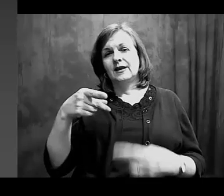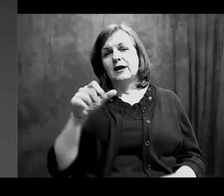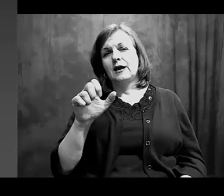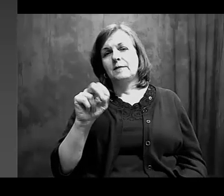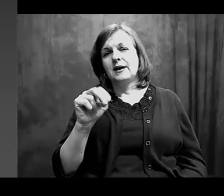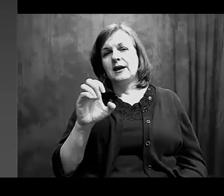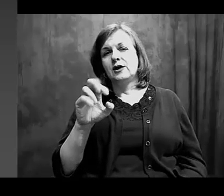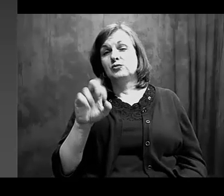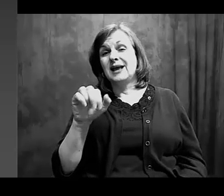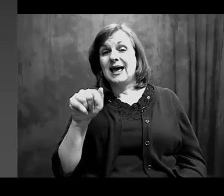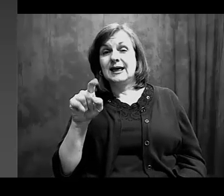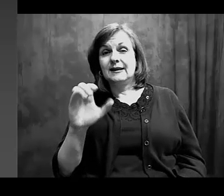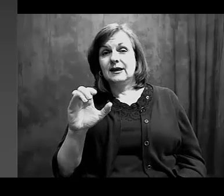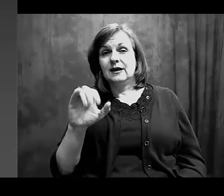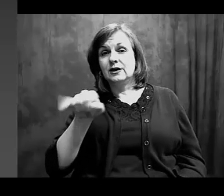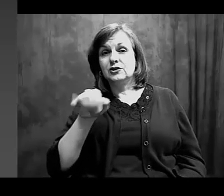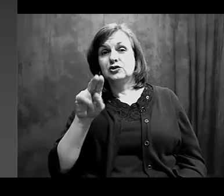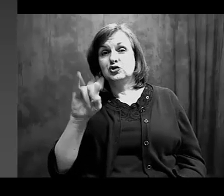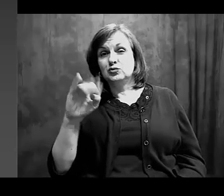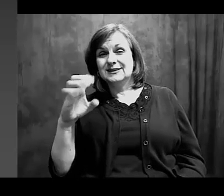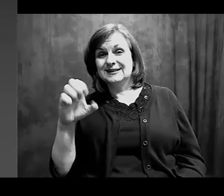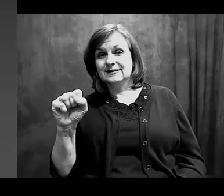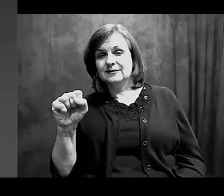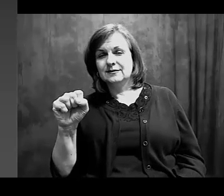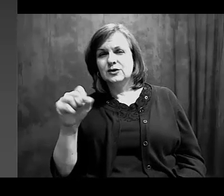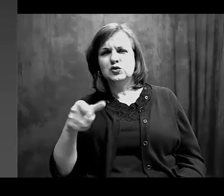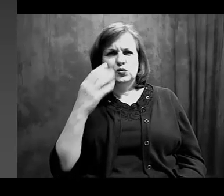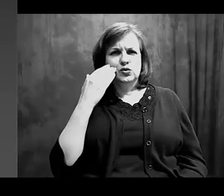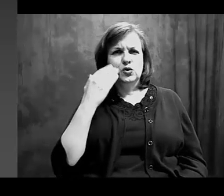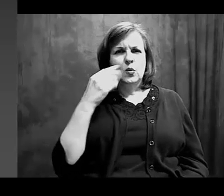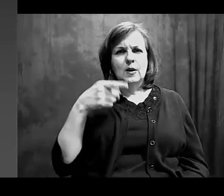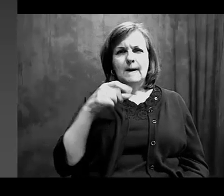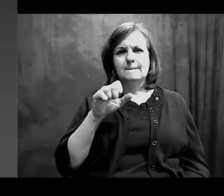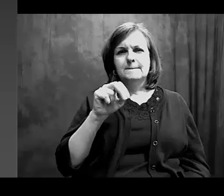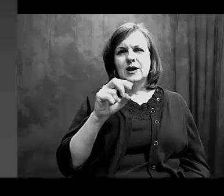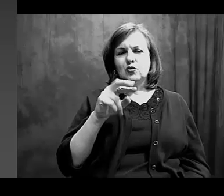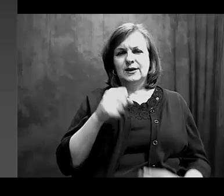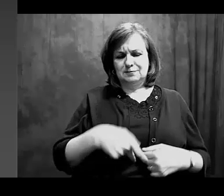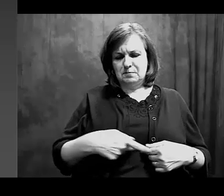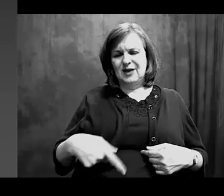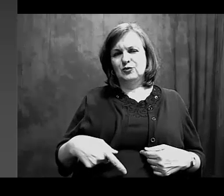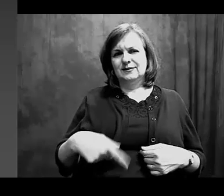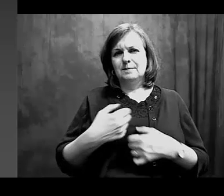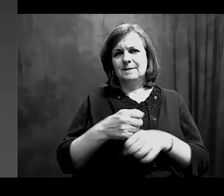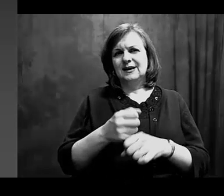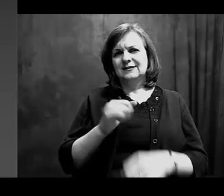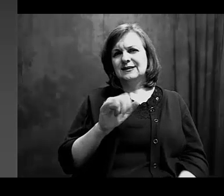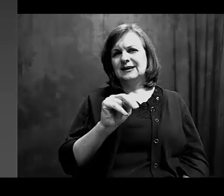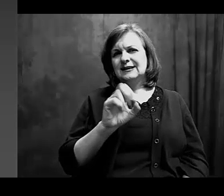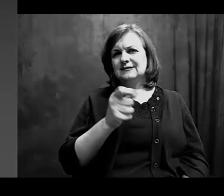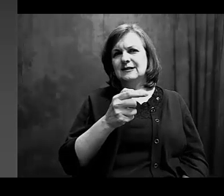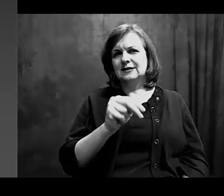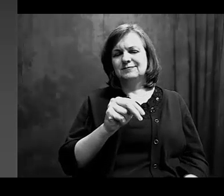has gallbladder issues, or you may. This is critical. Bile is critical for the breakdown of fats.